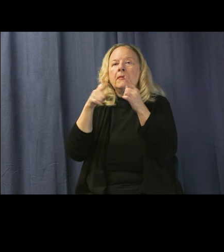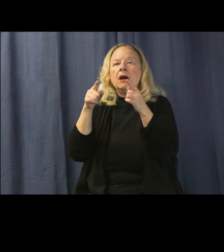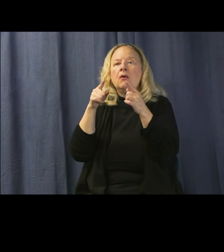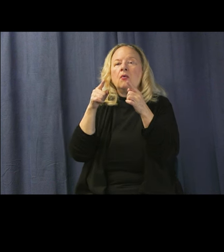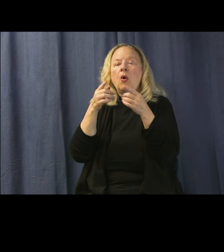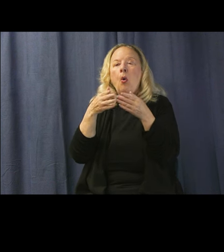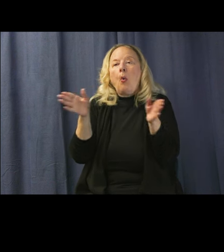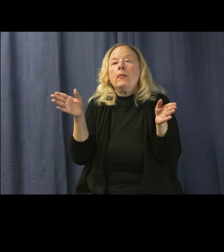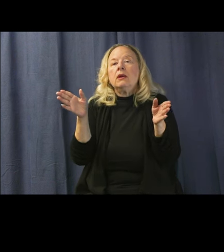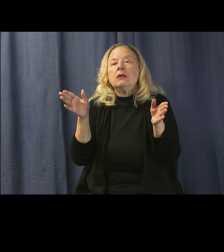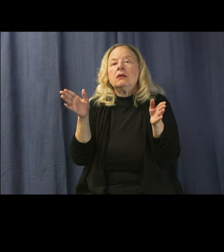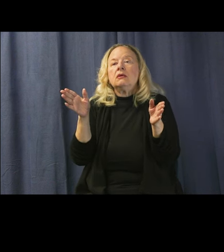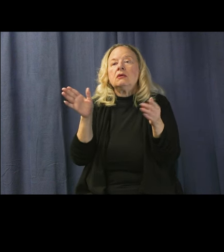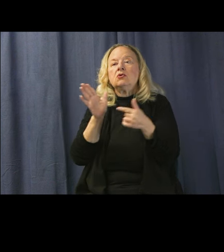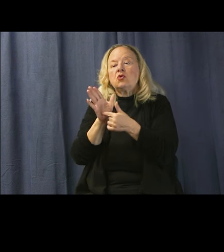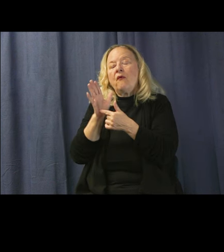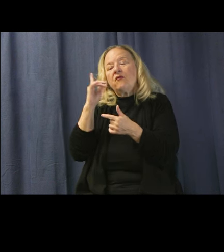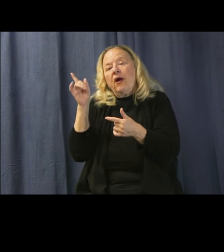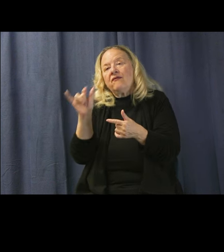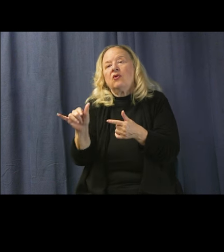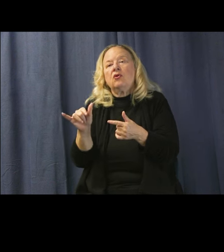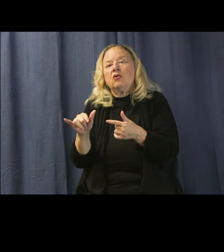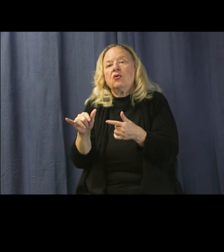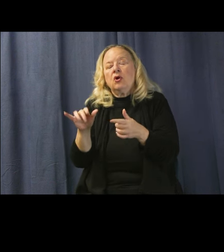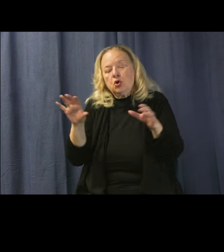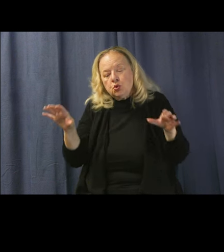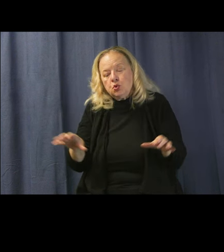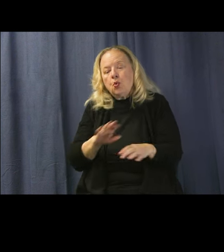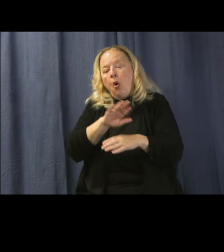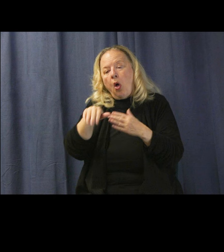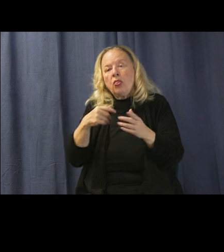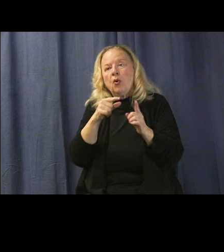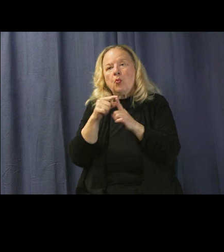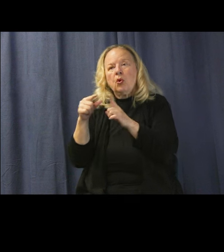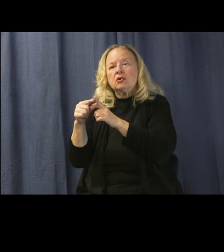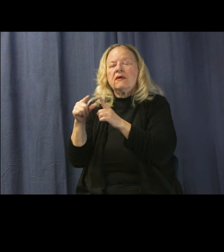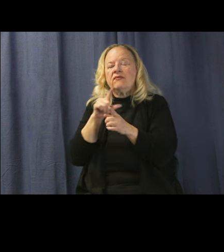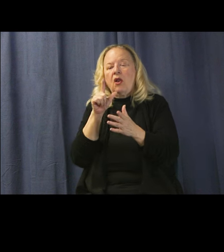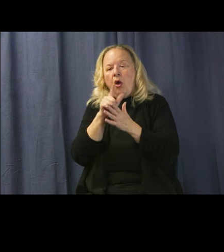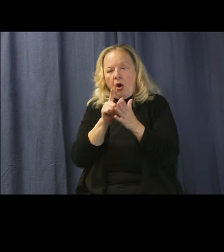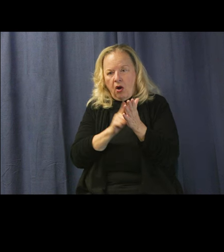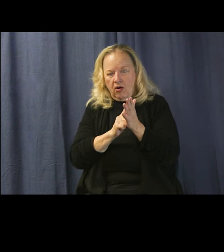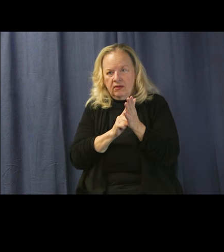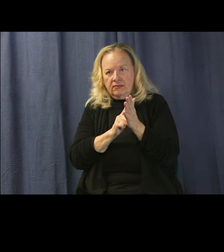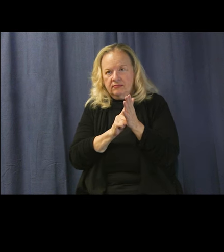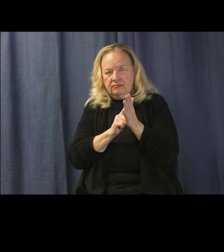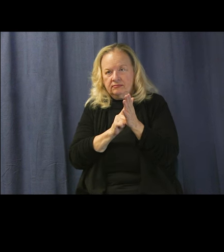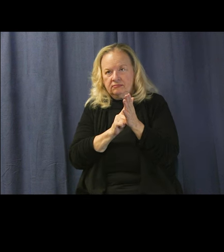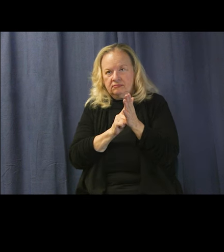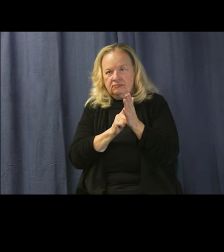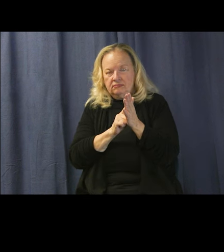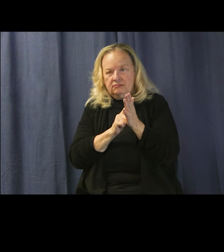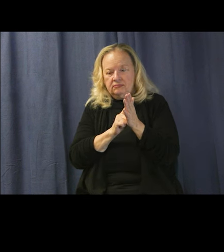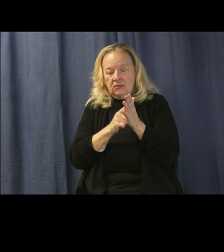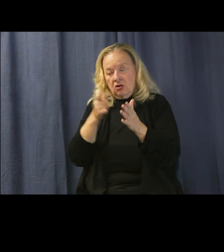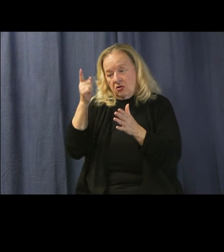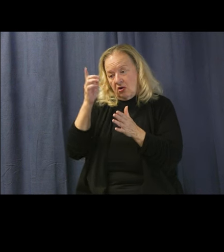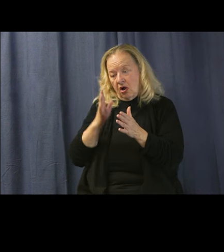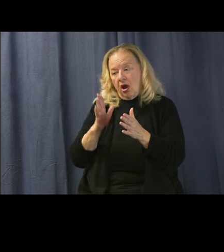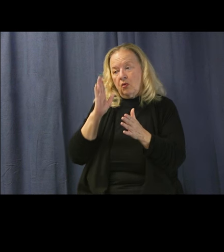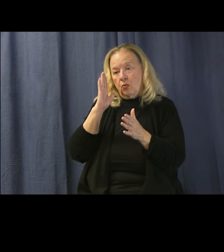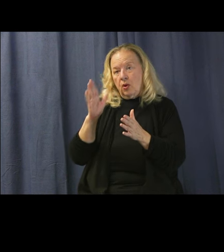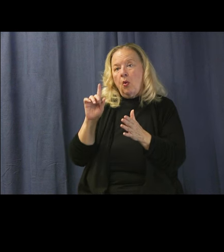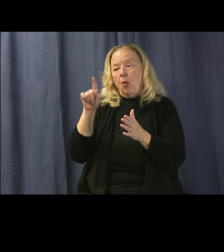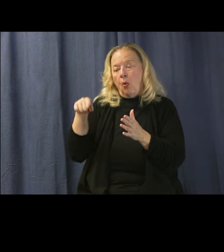are revealed belong to us and to our children forever, that we may do all the words of this law or Torah. So God